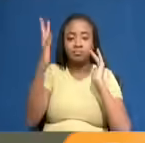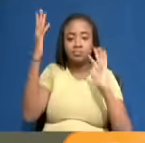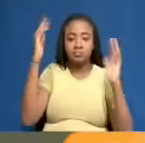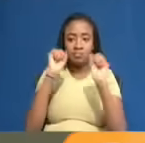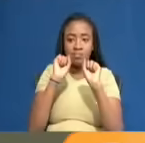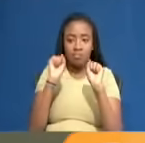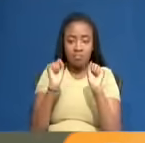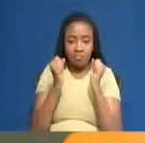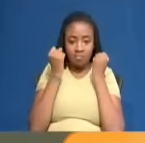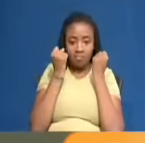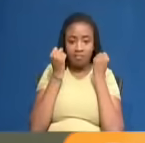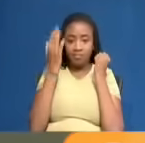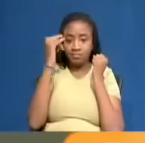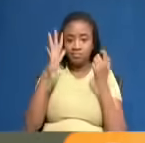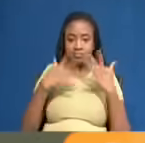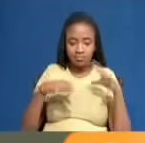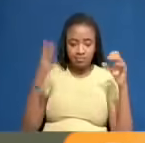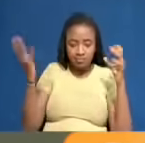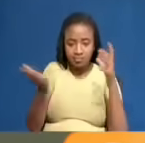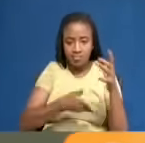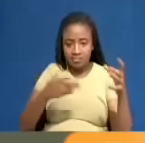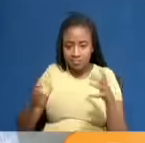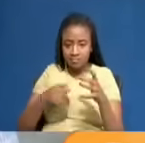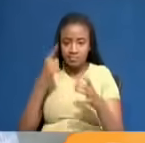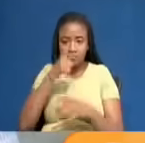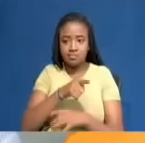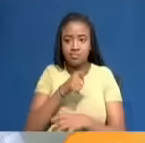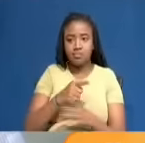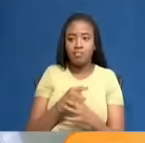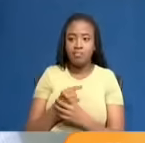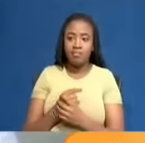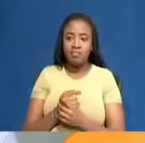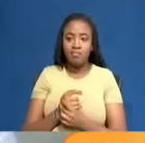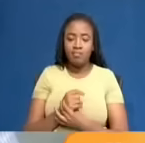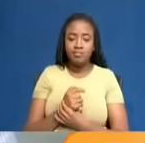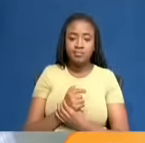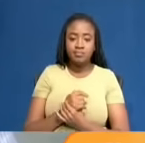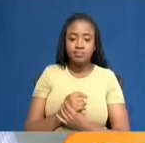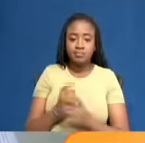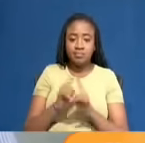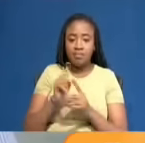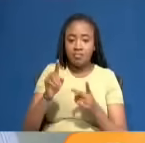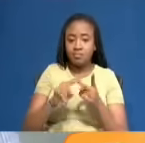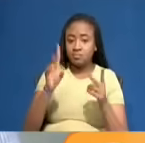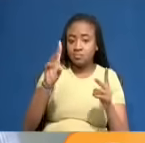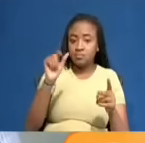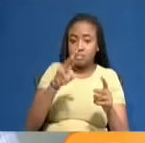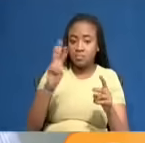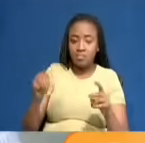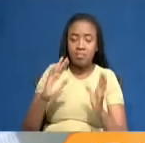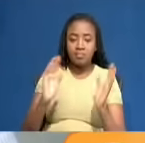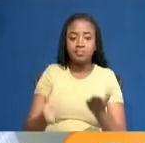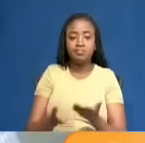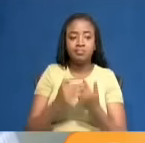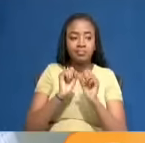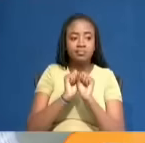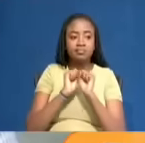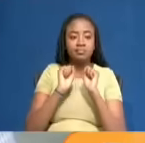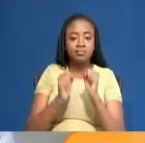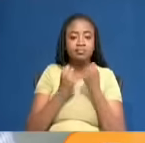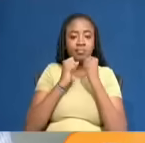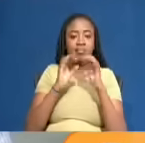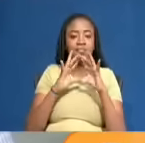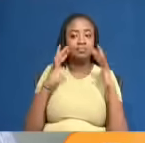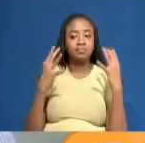most important thing. Second, the Grand Ethiopian Renaissance Dam saves the world, saves the planet from the release of